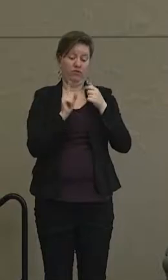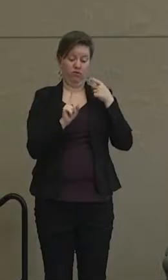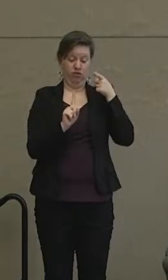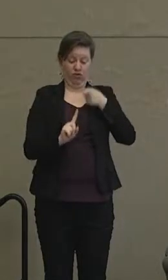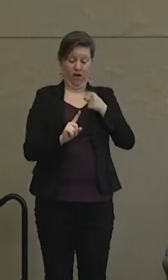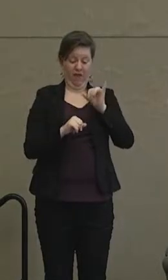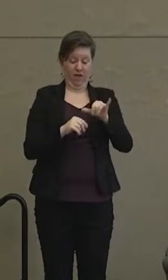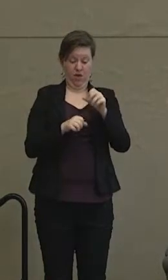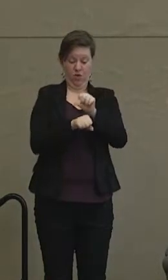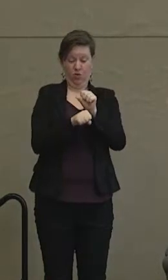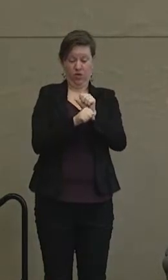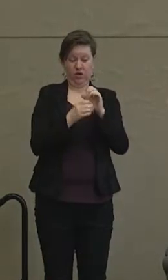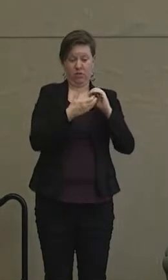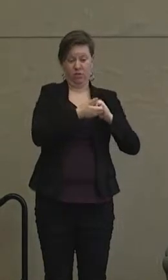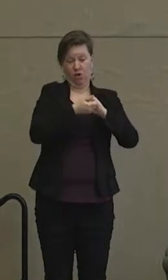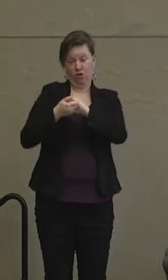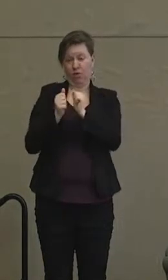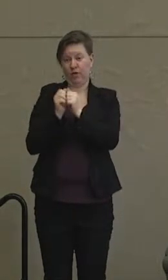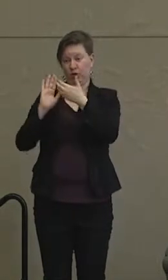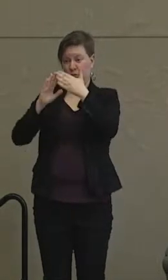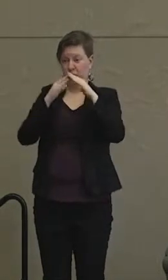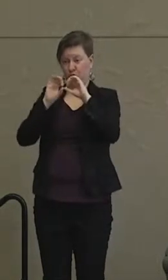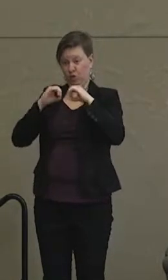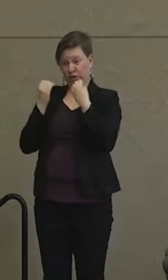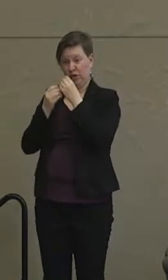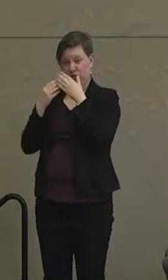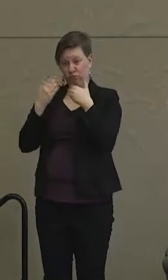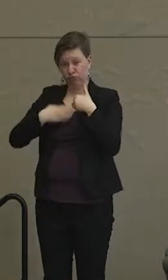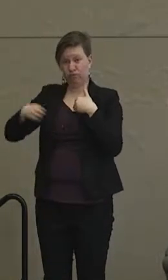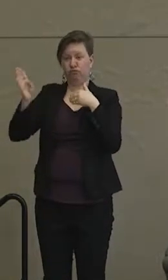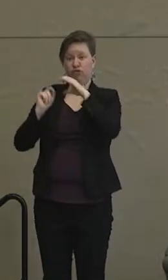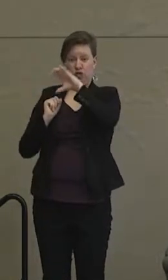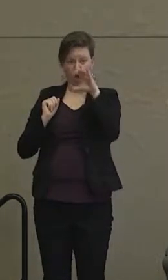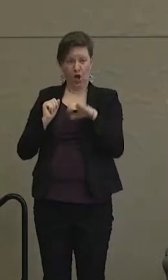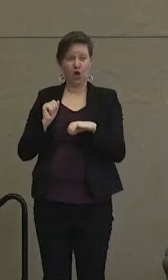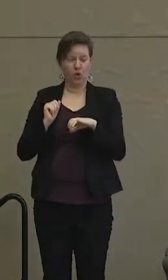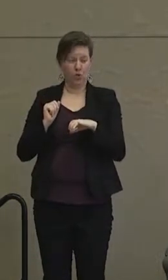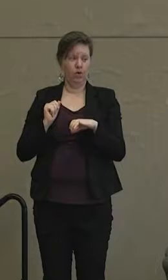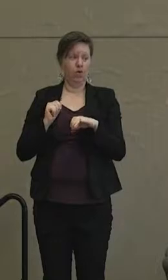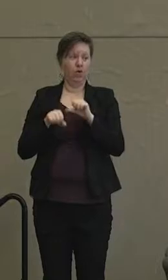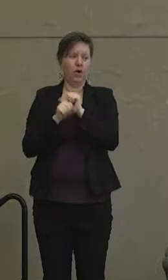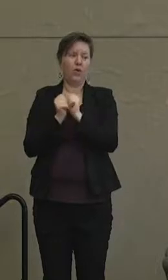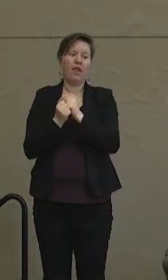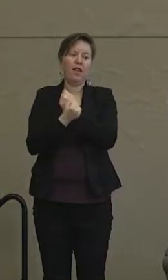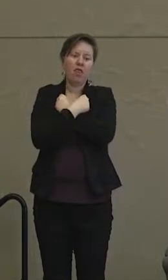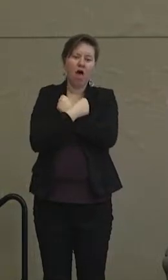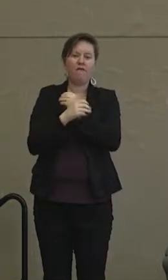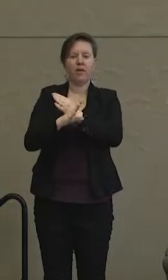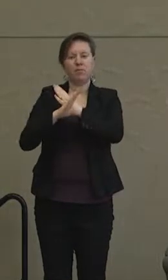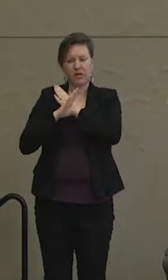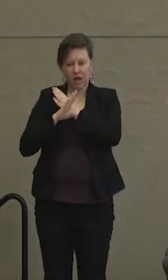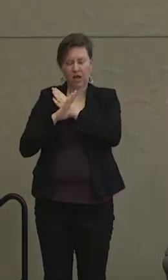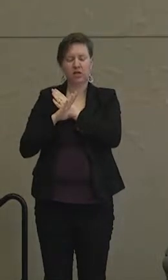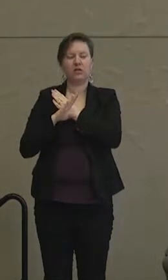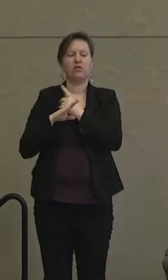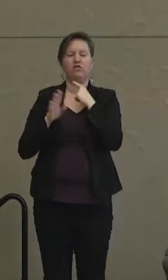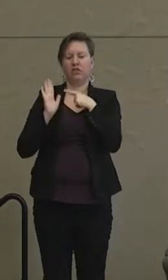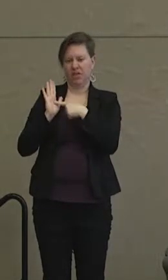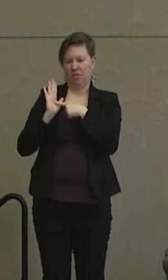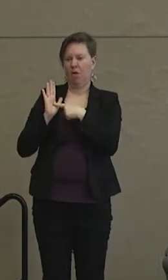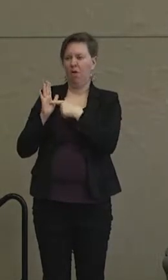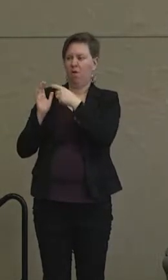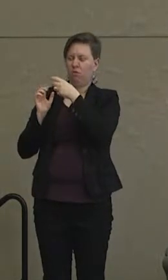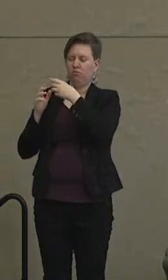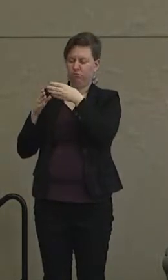actually in partnership with community organizations in Chicago. So we've worked with Love and Protect, for example, to